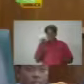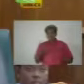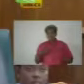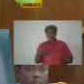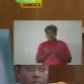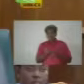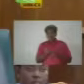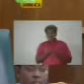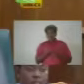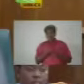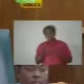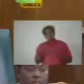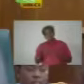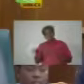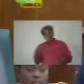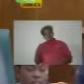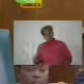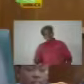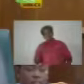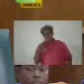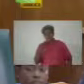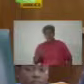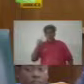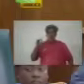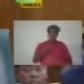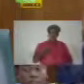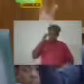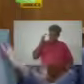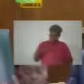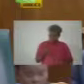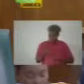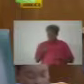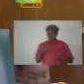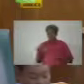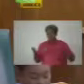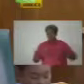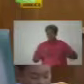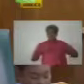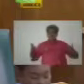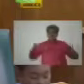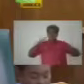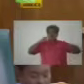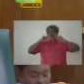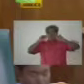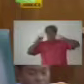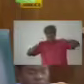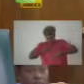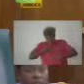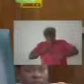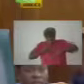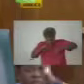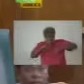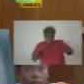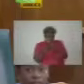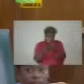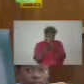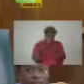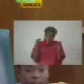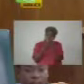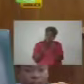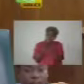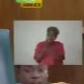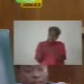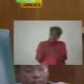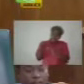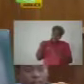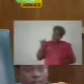venue. So to claim that, oh, we're going to be this great answer to entertainment and put it in Palisades